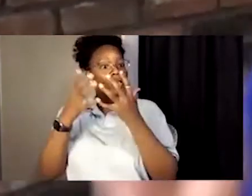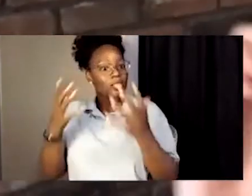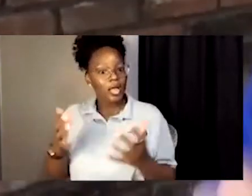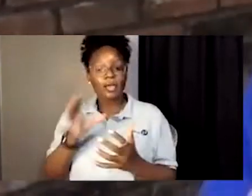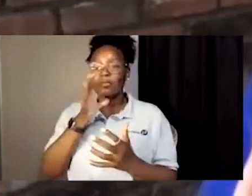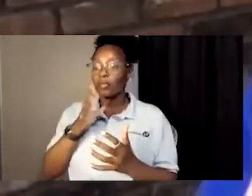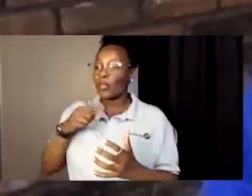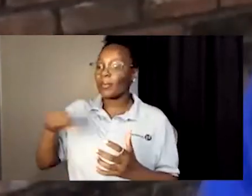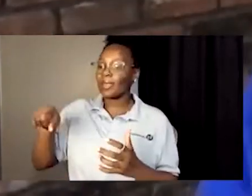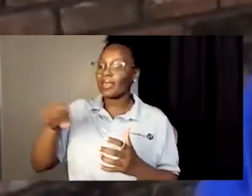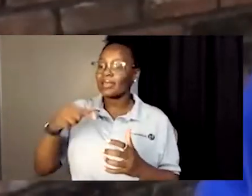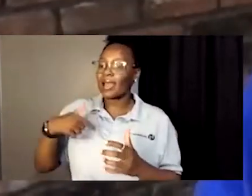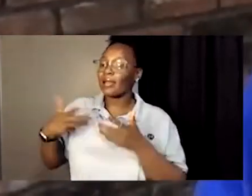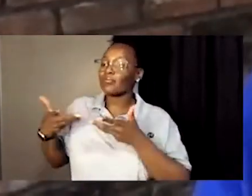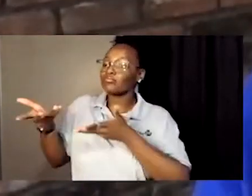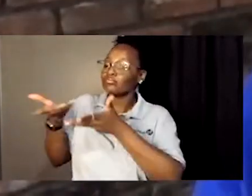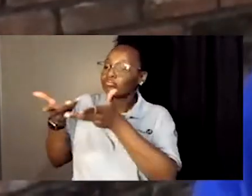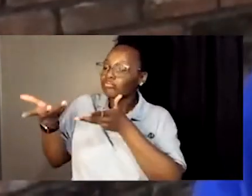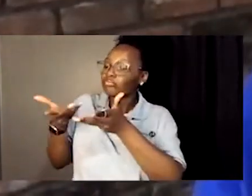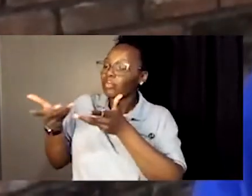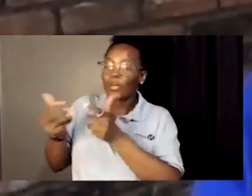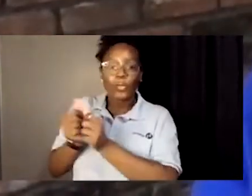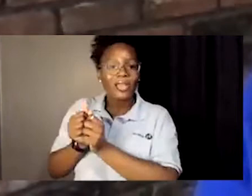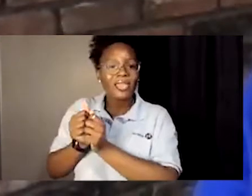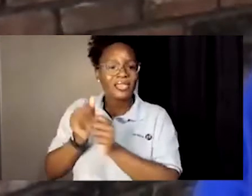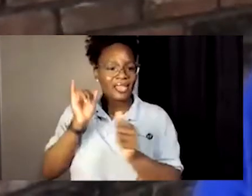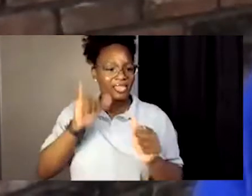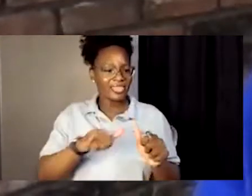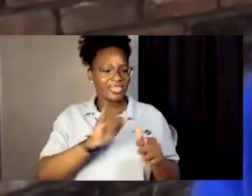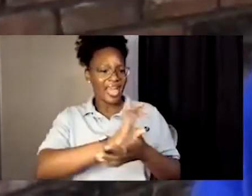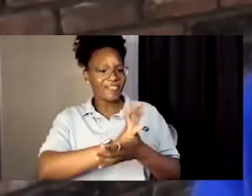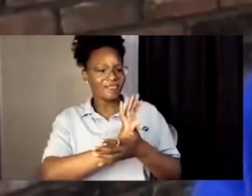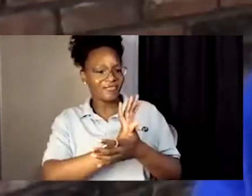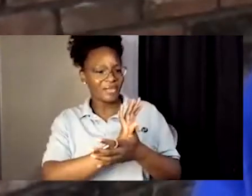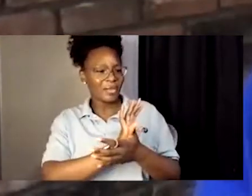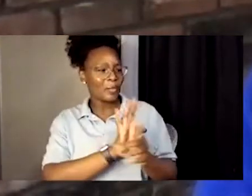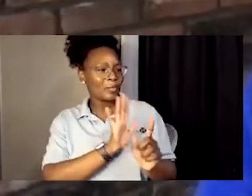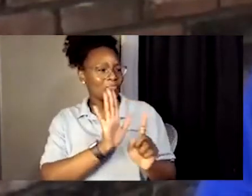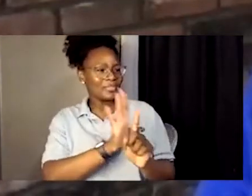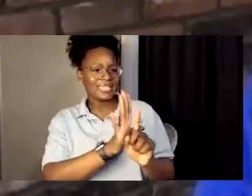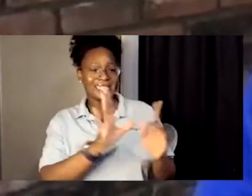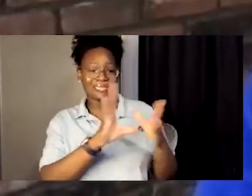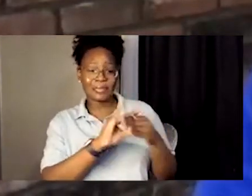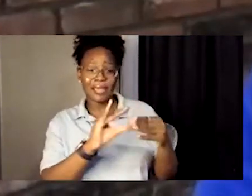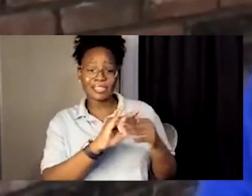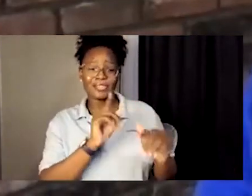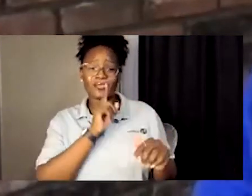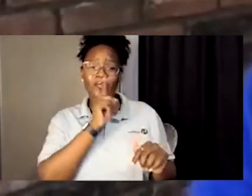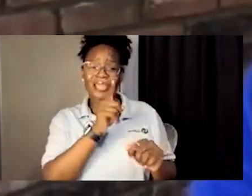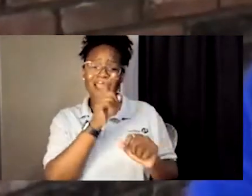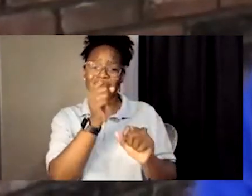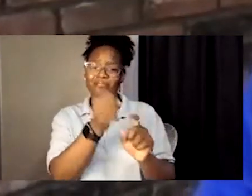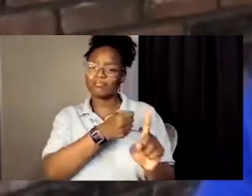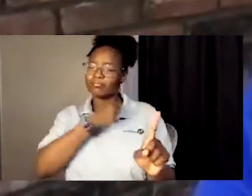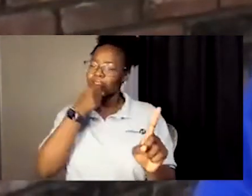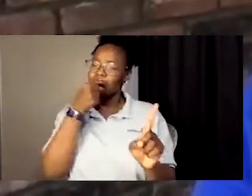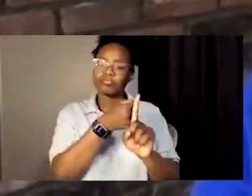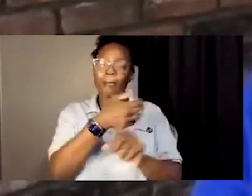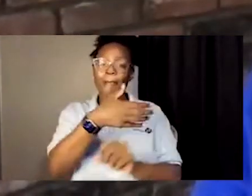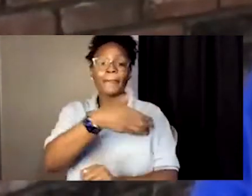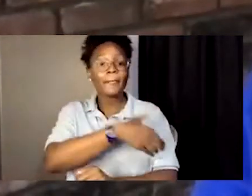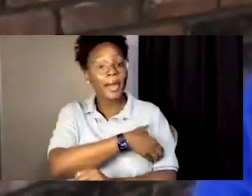forget just how powerful the message of this film is. You know, when you work in sort of a social justice